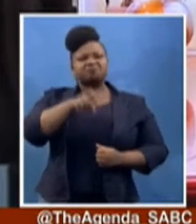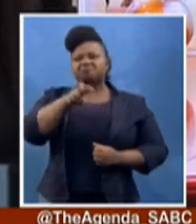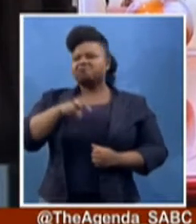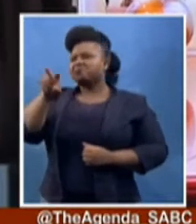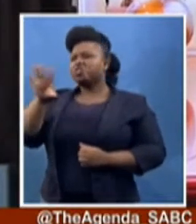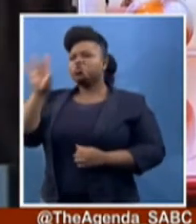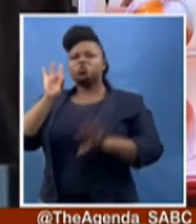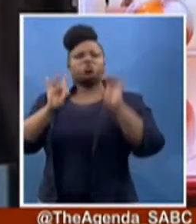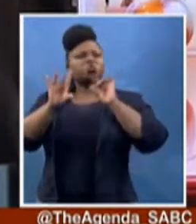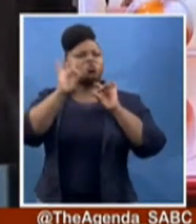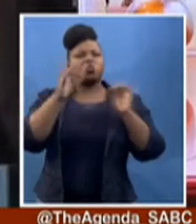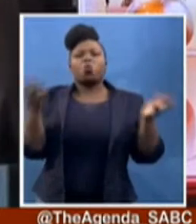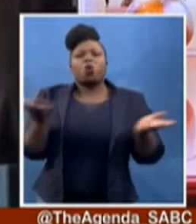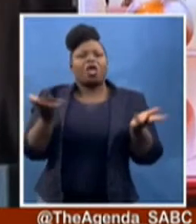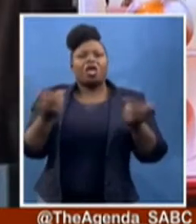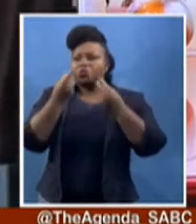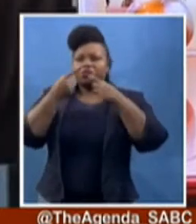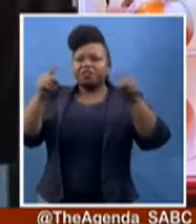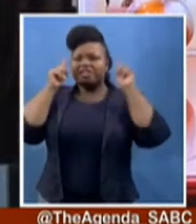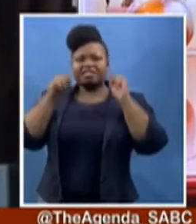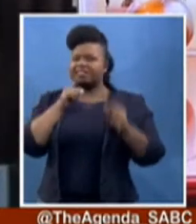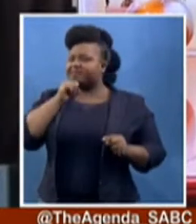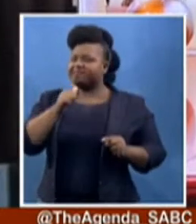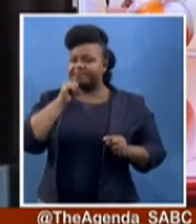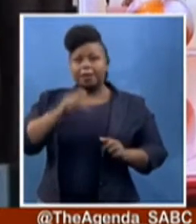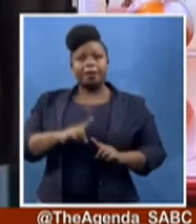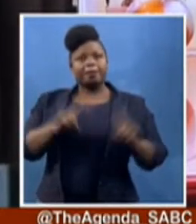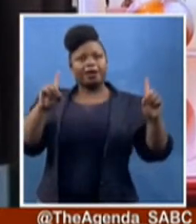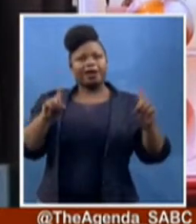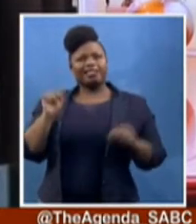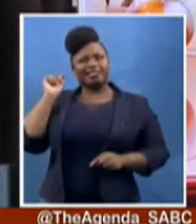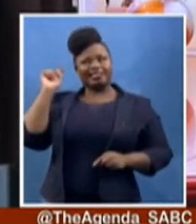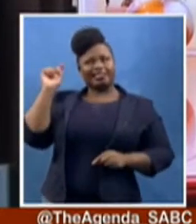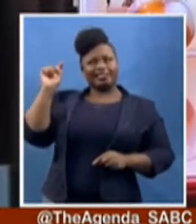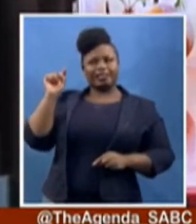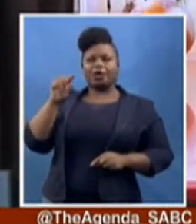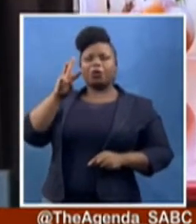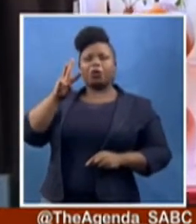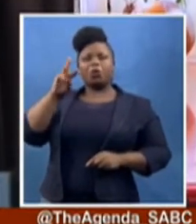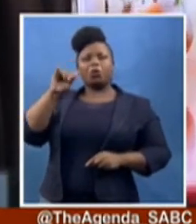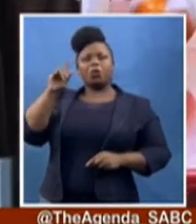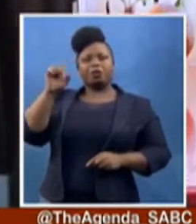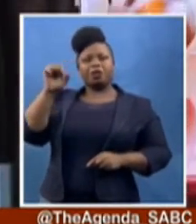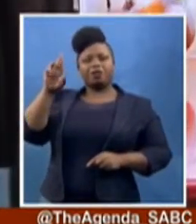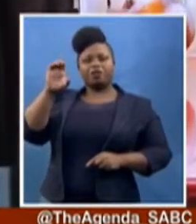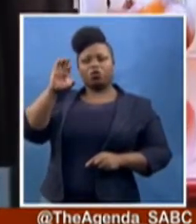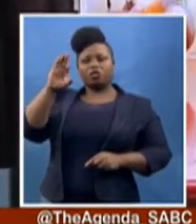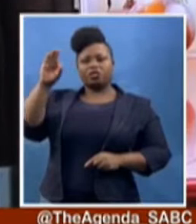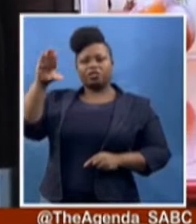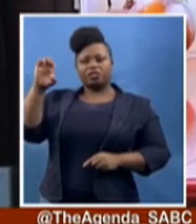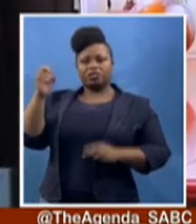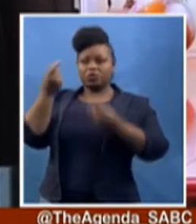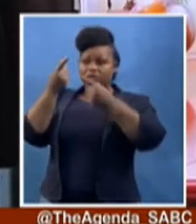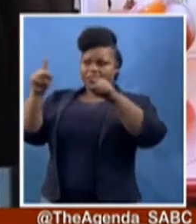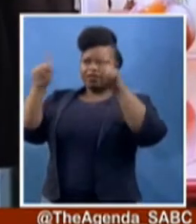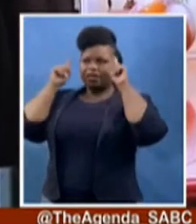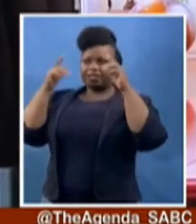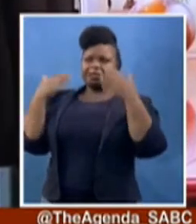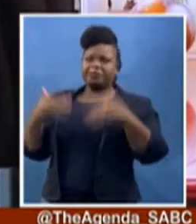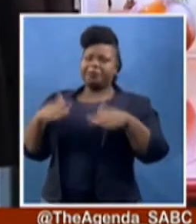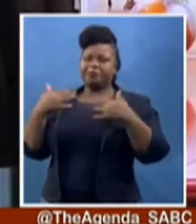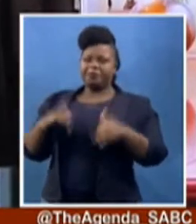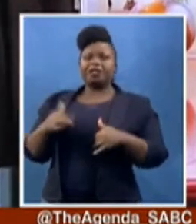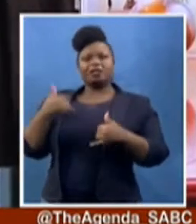was indeed Wilberforce University that gave her the fertile soil to fully flower as a